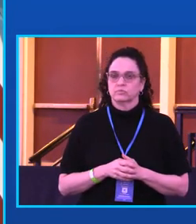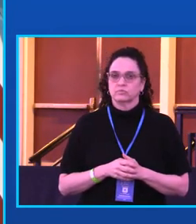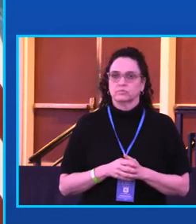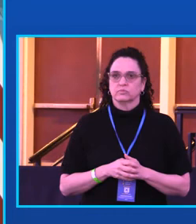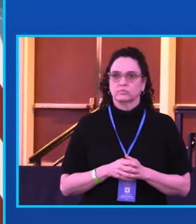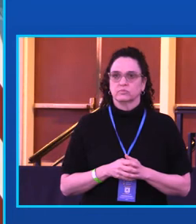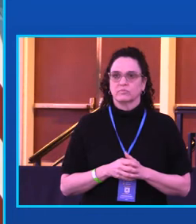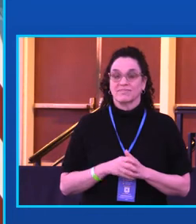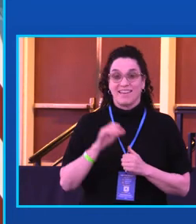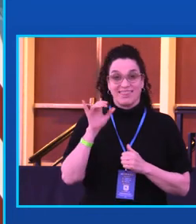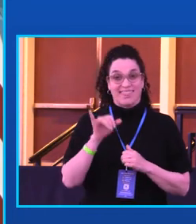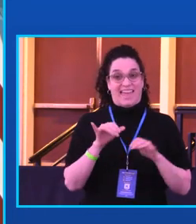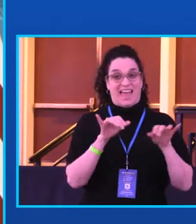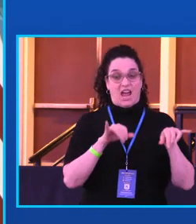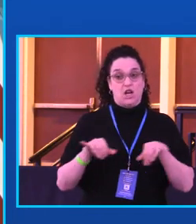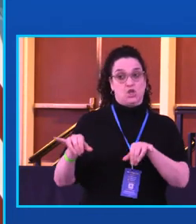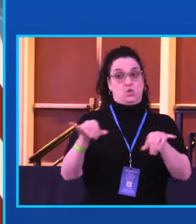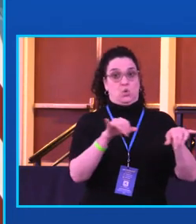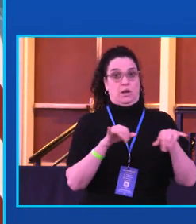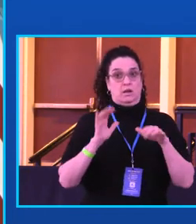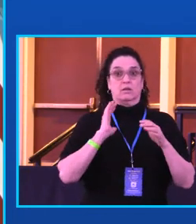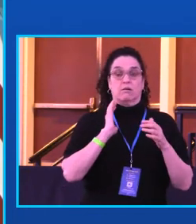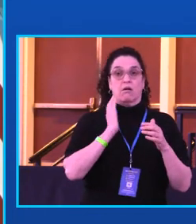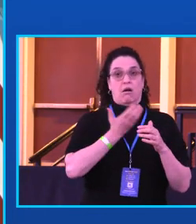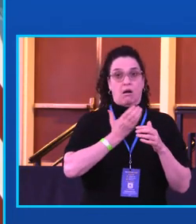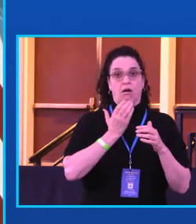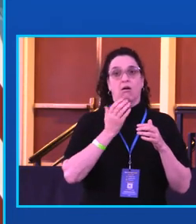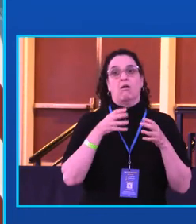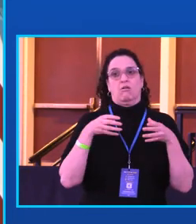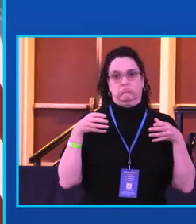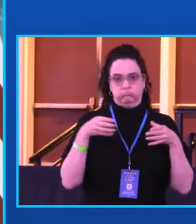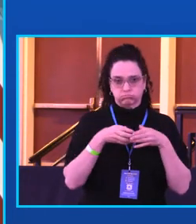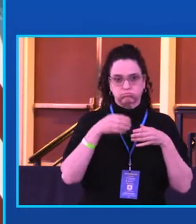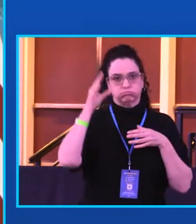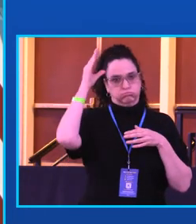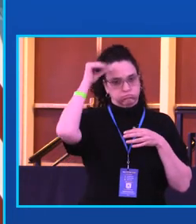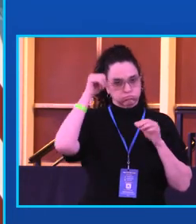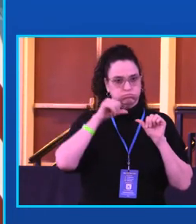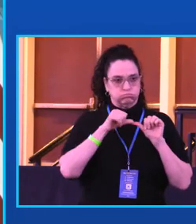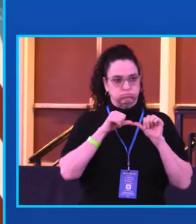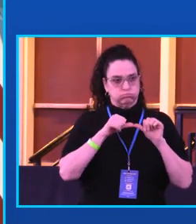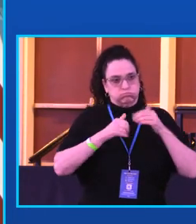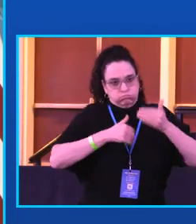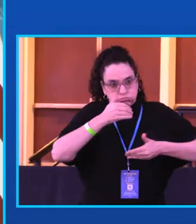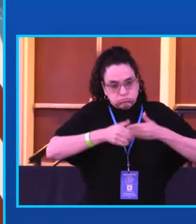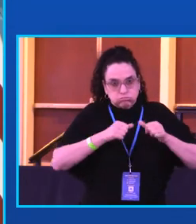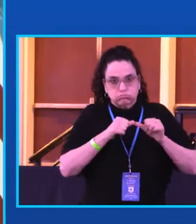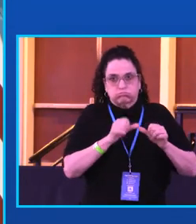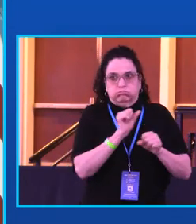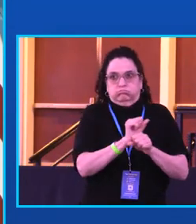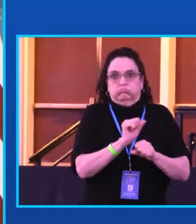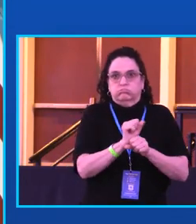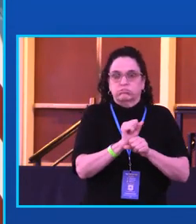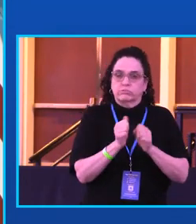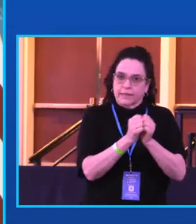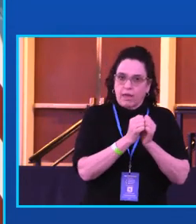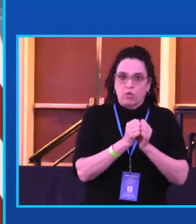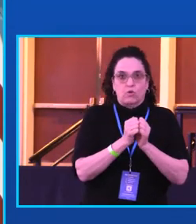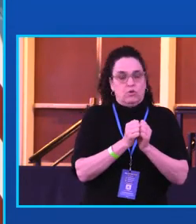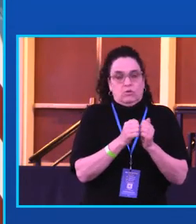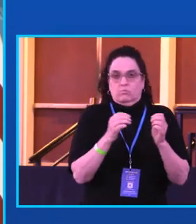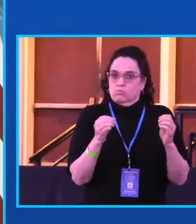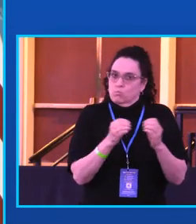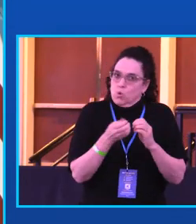And that unity and our collective resolve has been strengthened, of course,